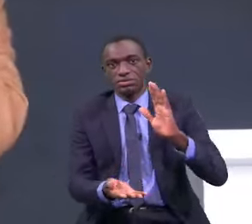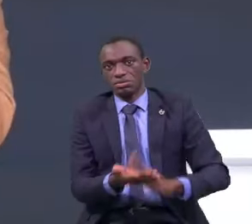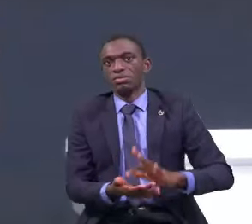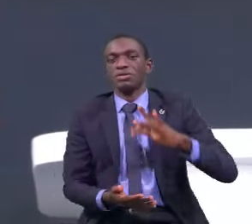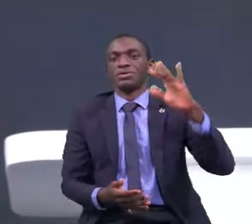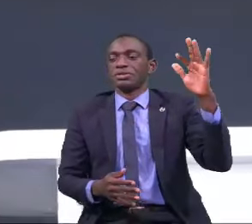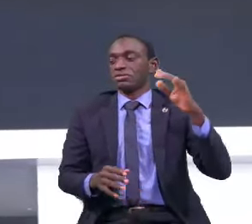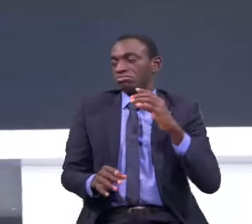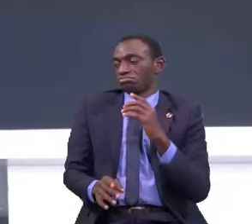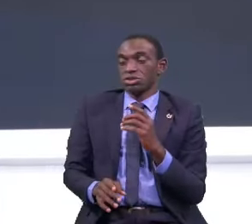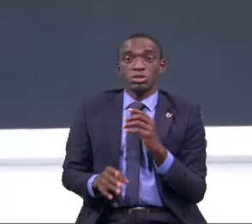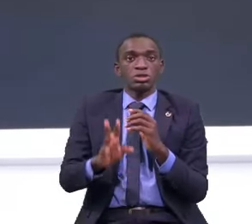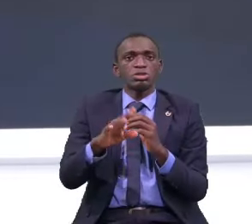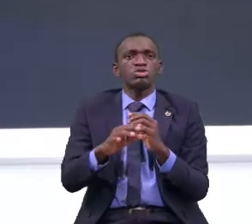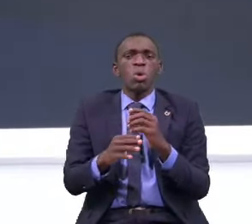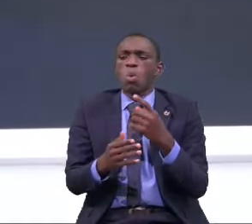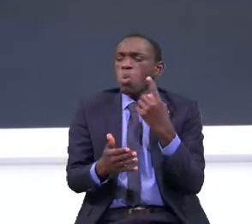What was Adam to do?